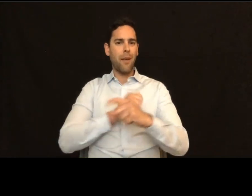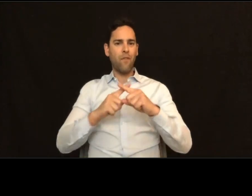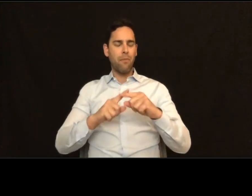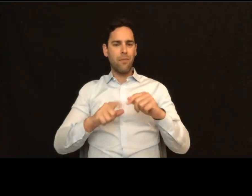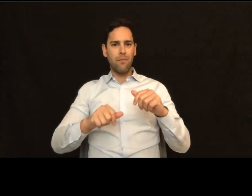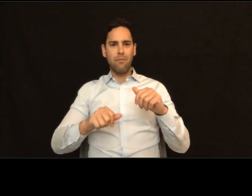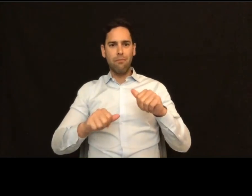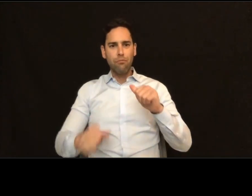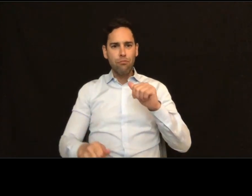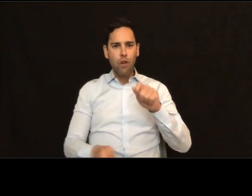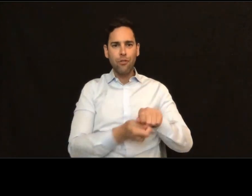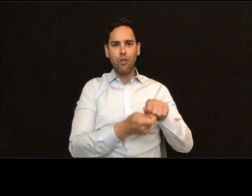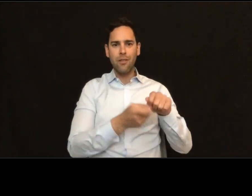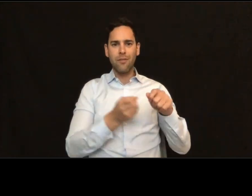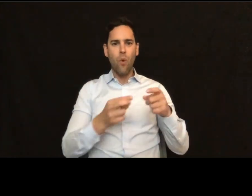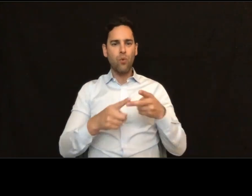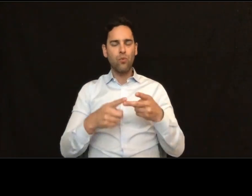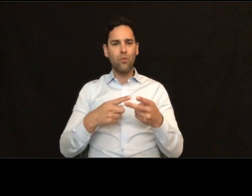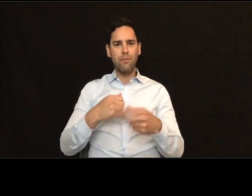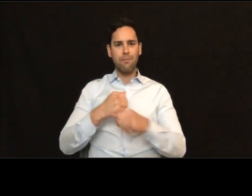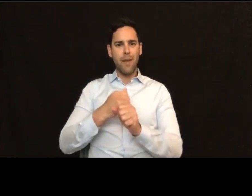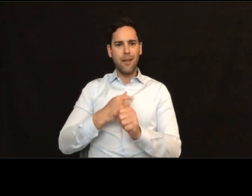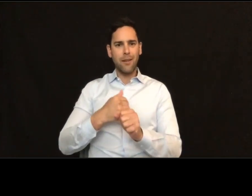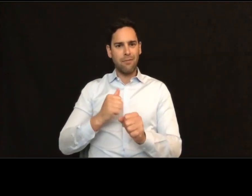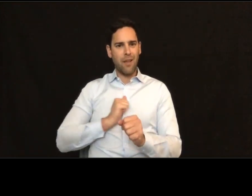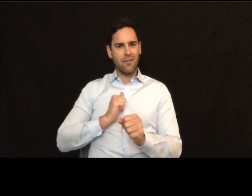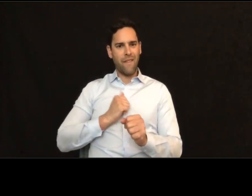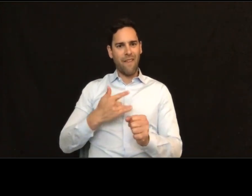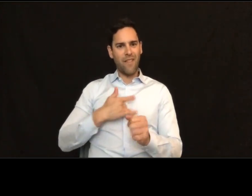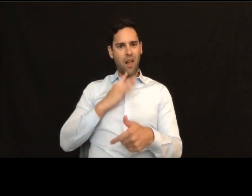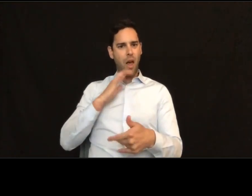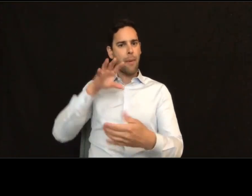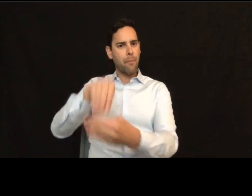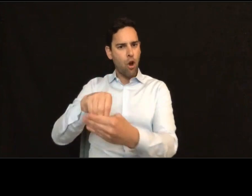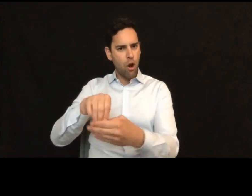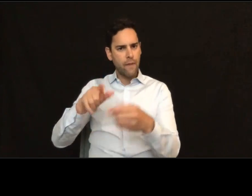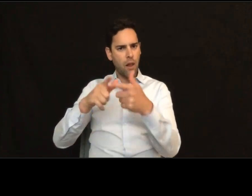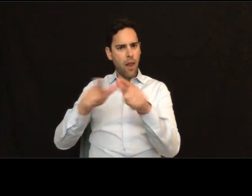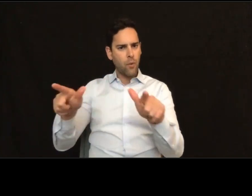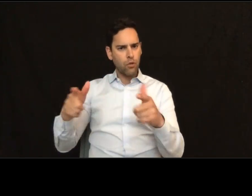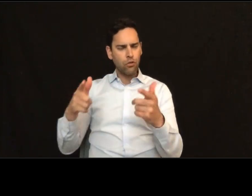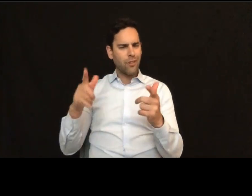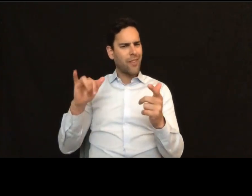part of the language is not artificial. And they're not imposing it on anybody.